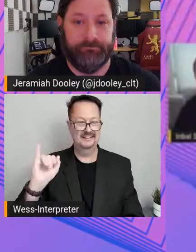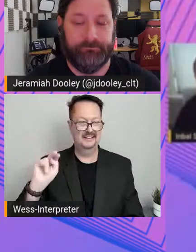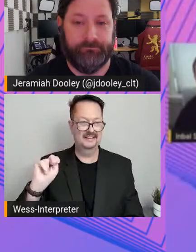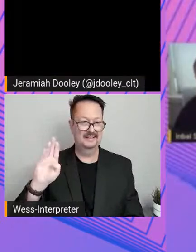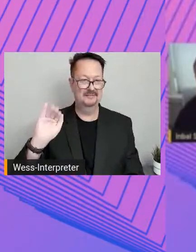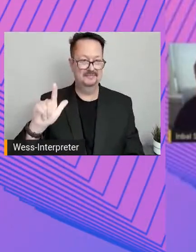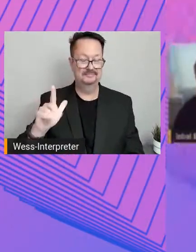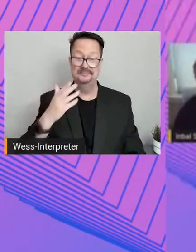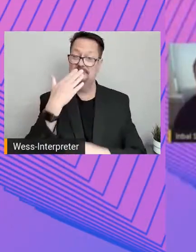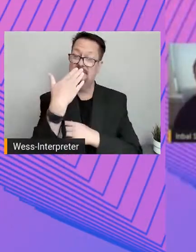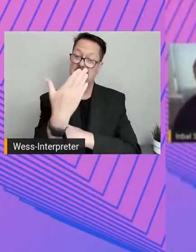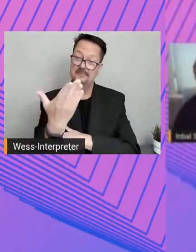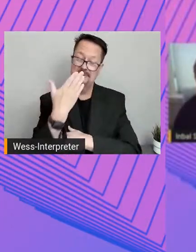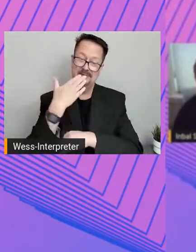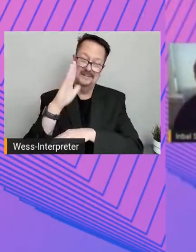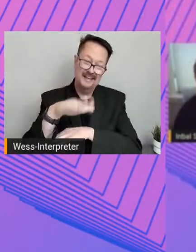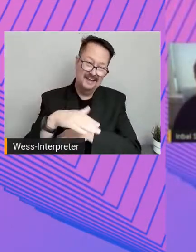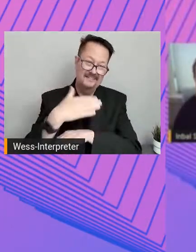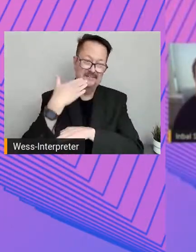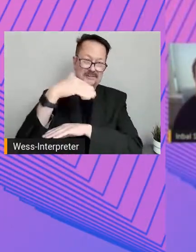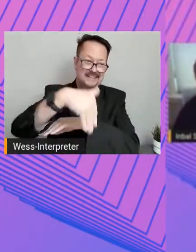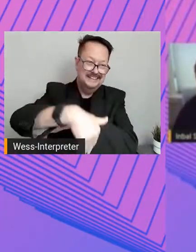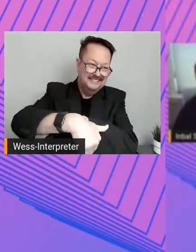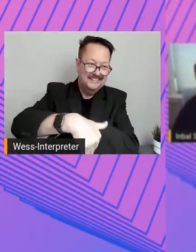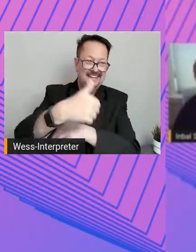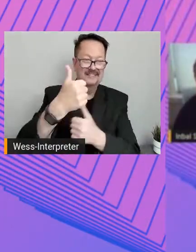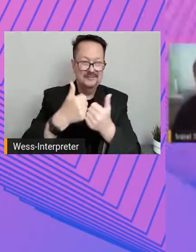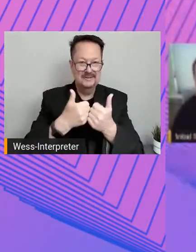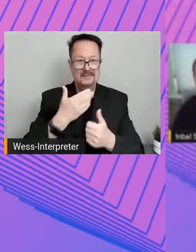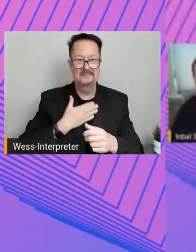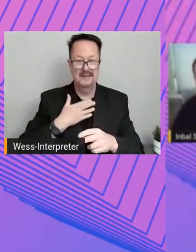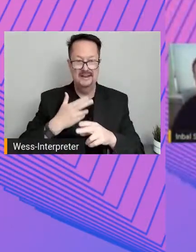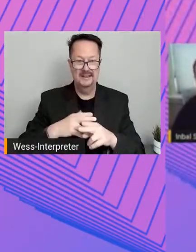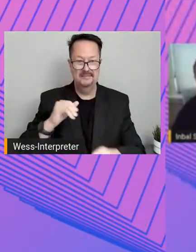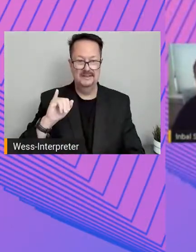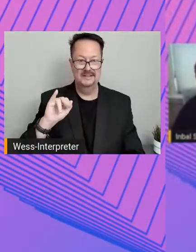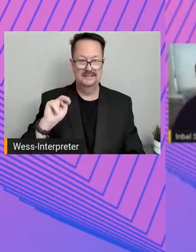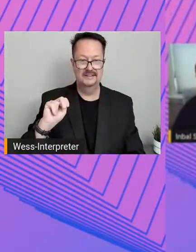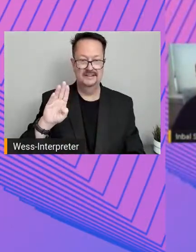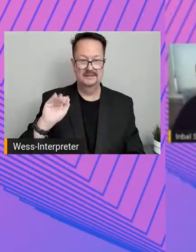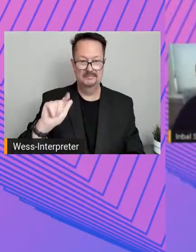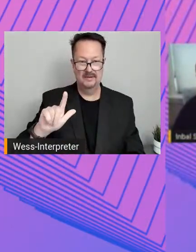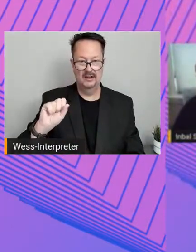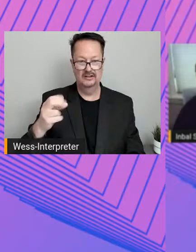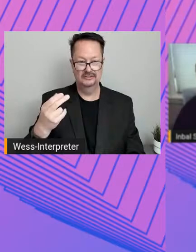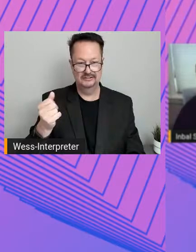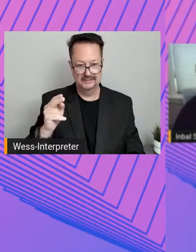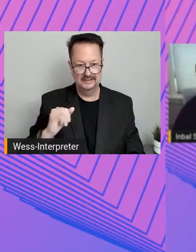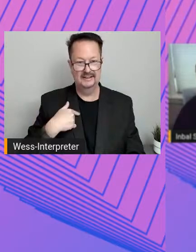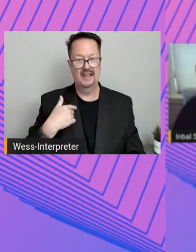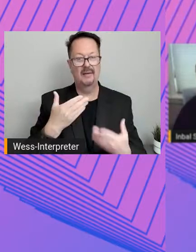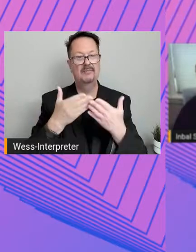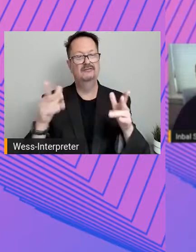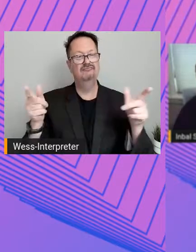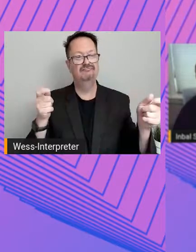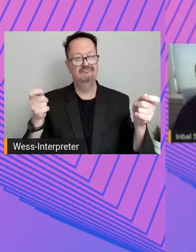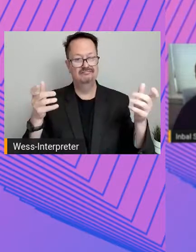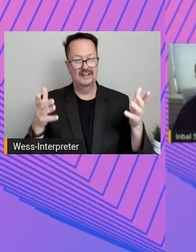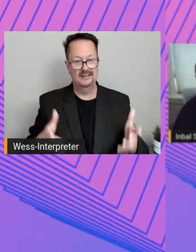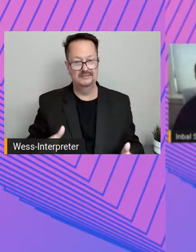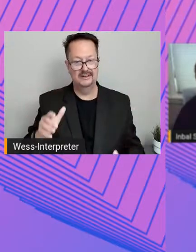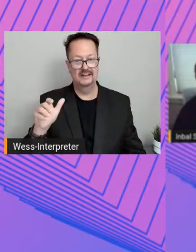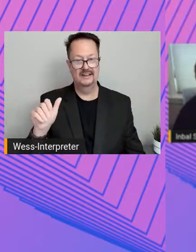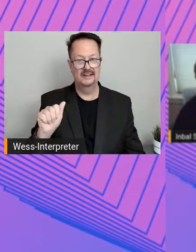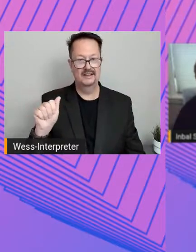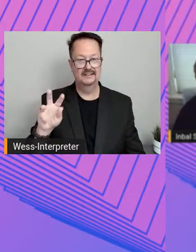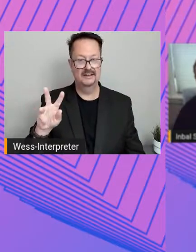Good morning, good afternoon, and good evening, everyone. My name is Inbal Shani. I'm the General Manager of AWS Elastic Containers. Now, before